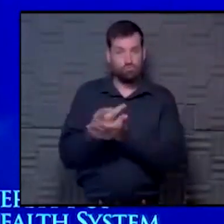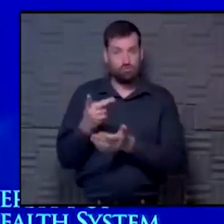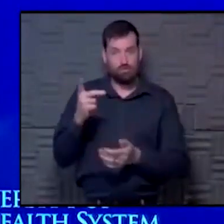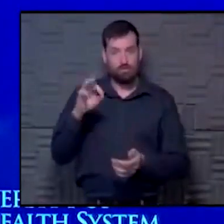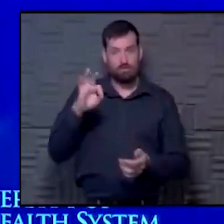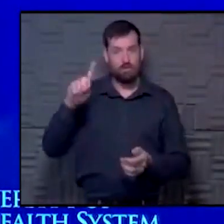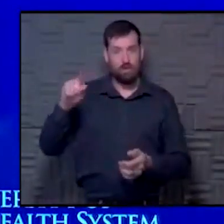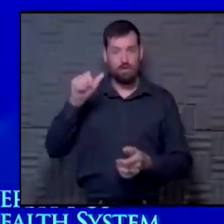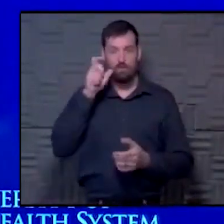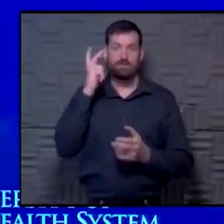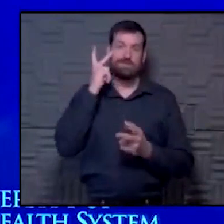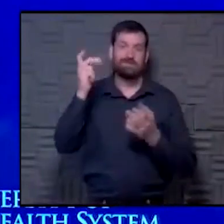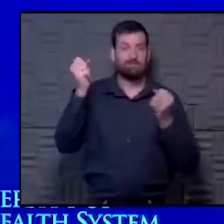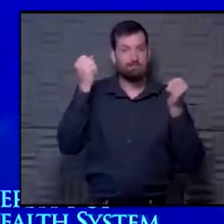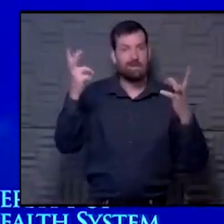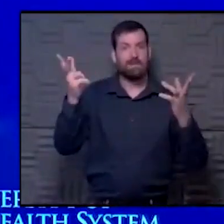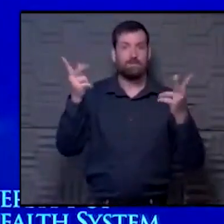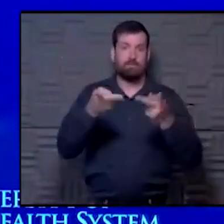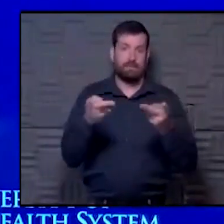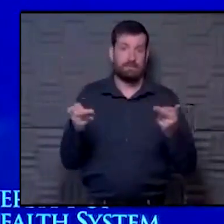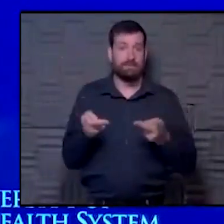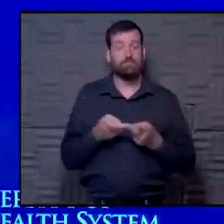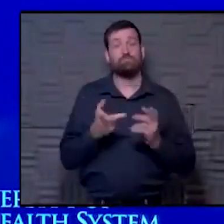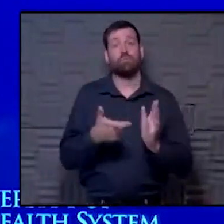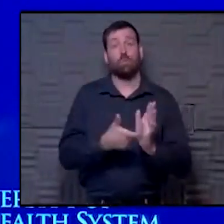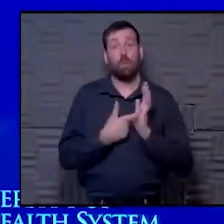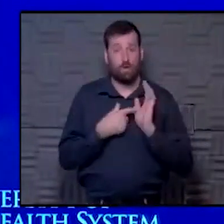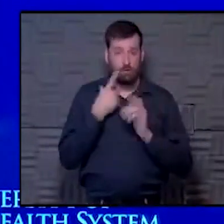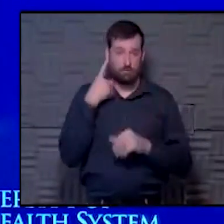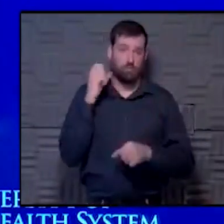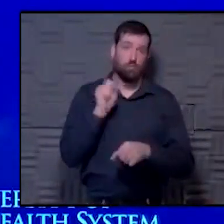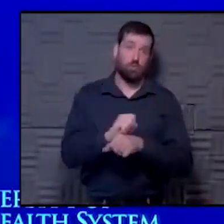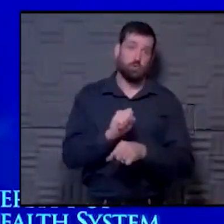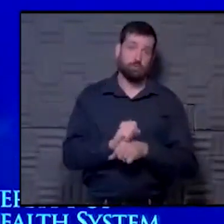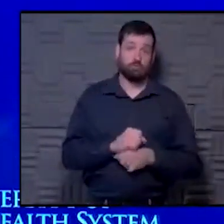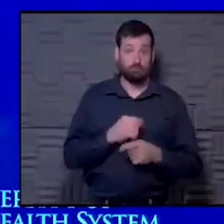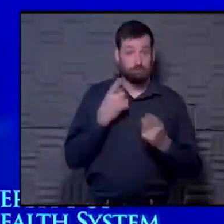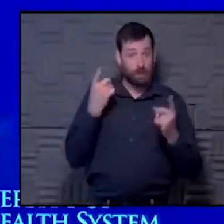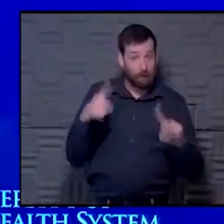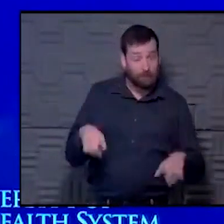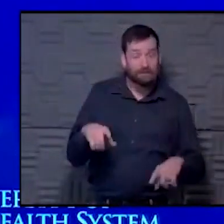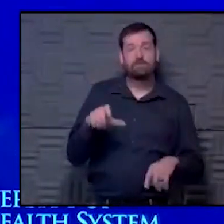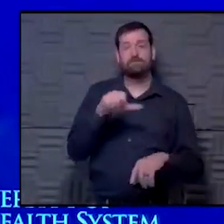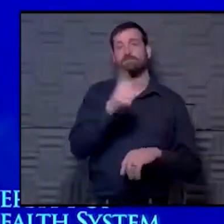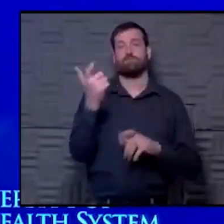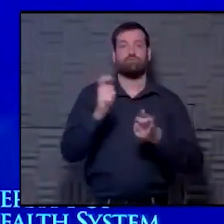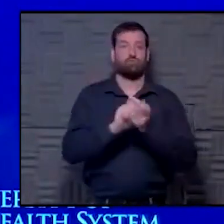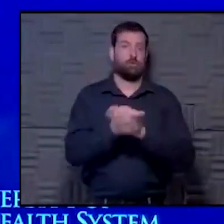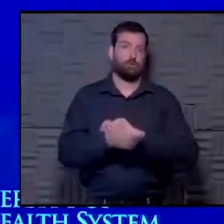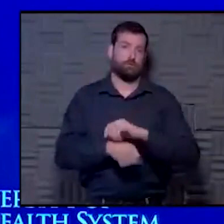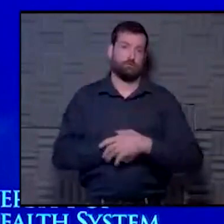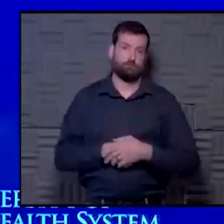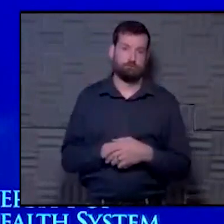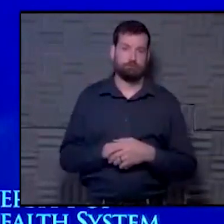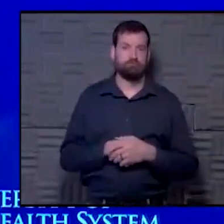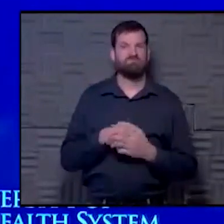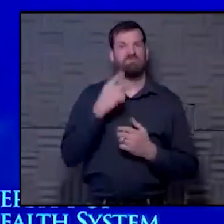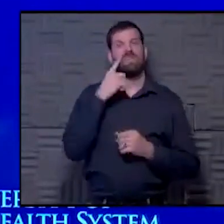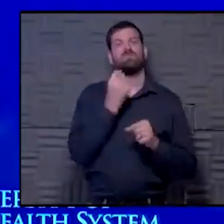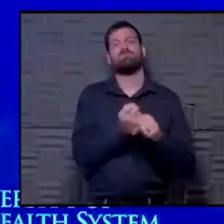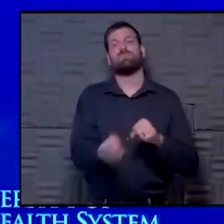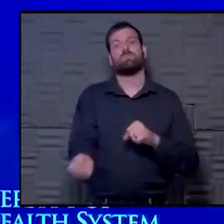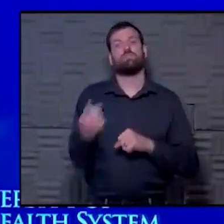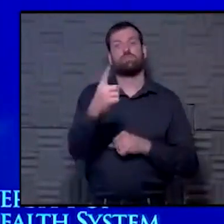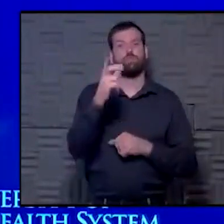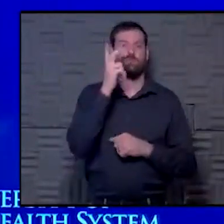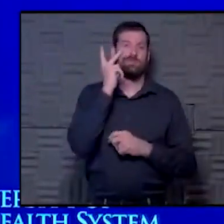think you're going to see many places required to go to work. And I think if that happens, that's another incremental change. So I think that a year from now, we'll be